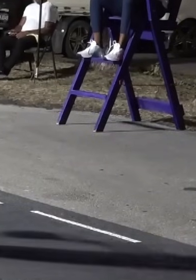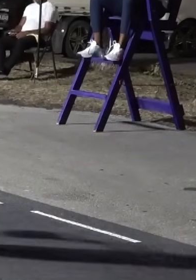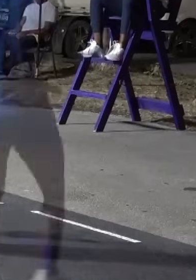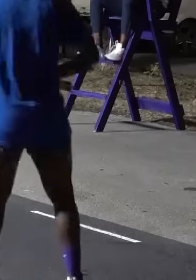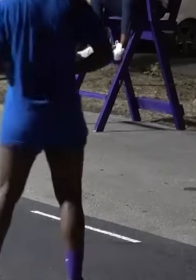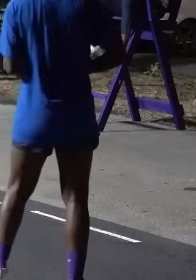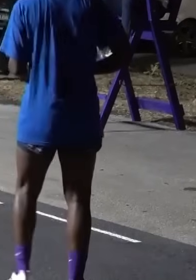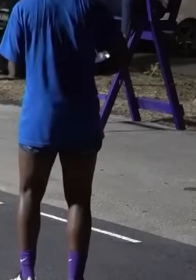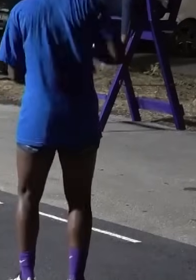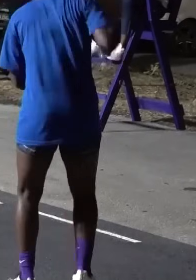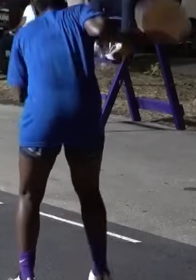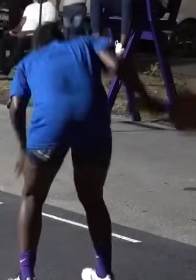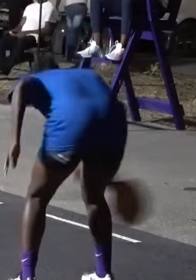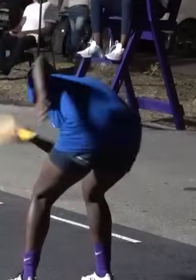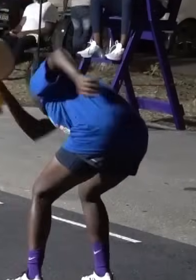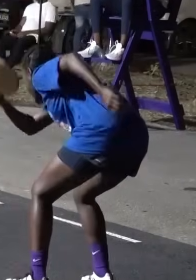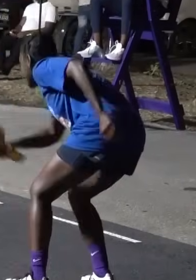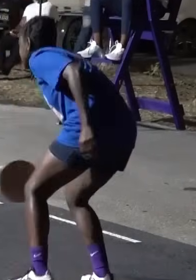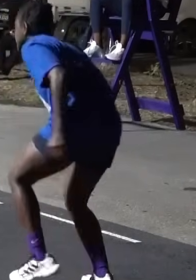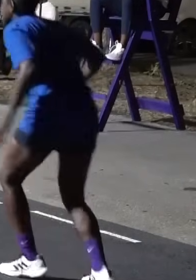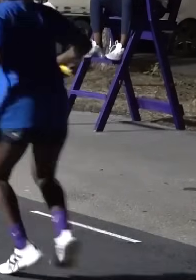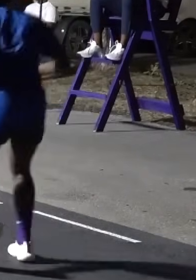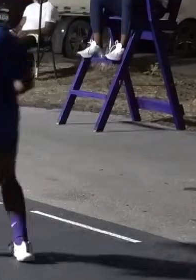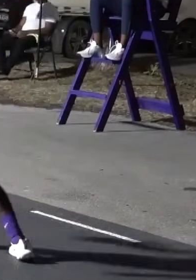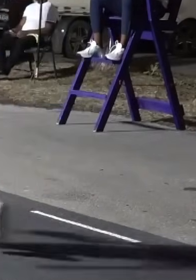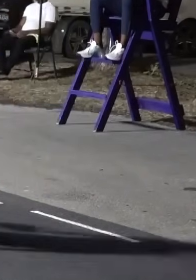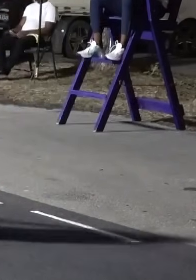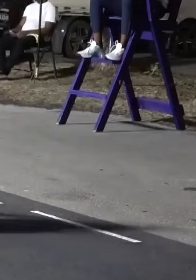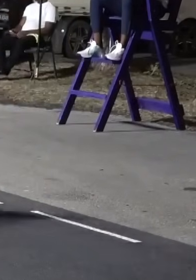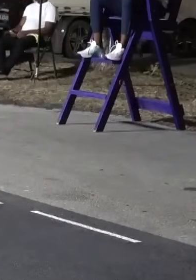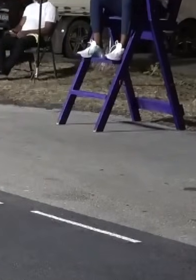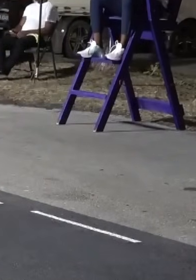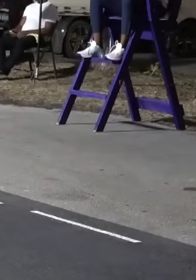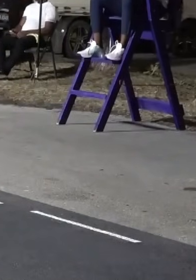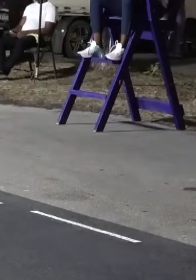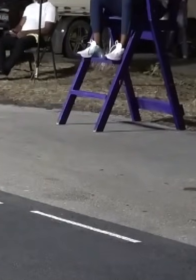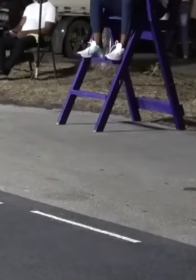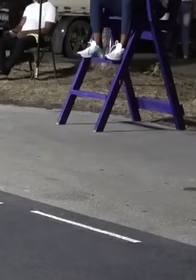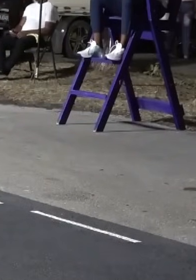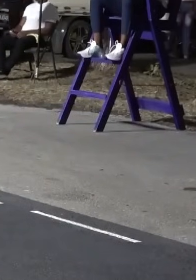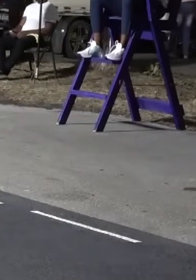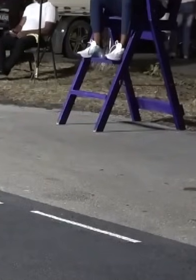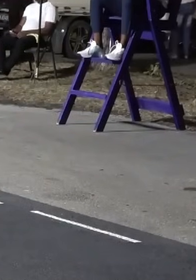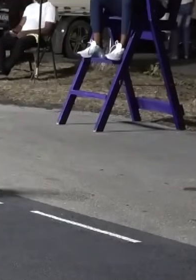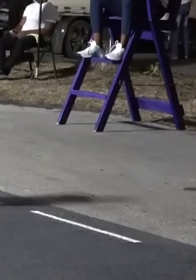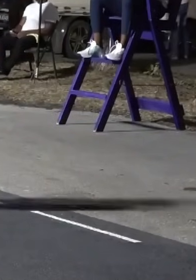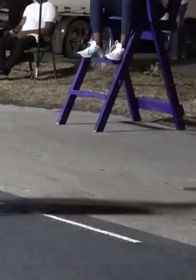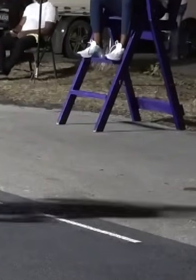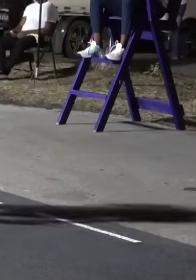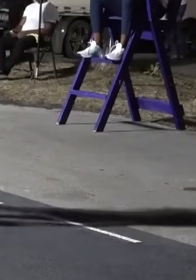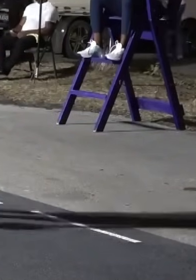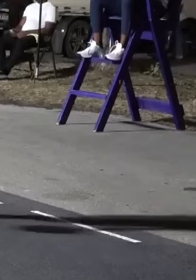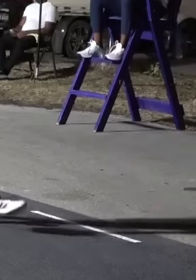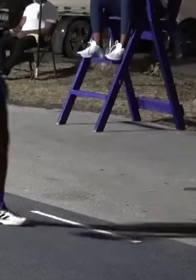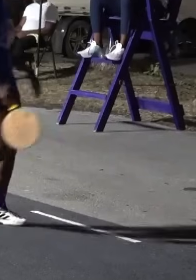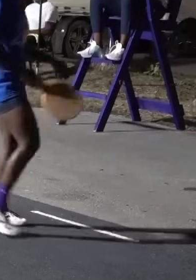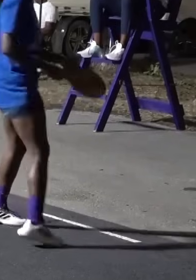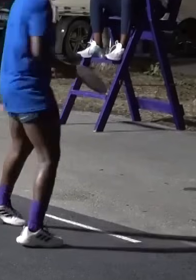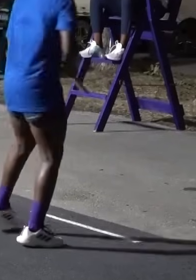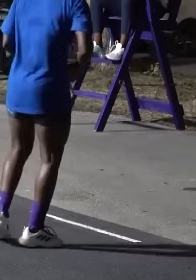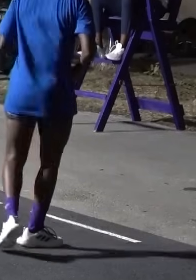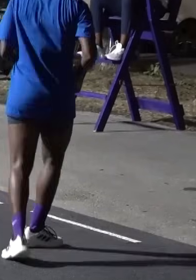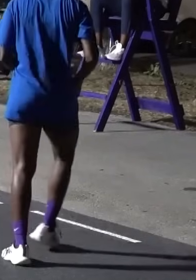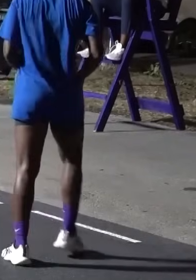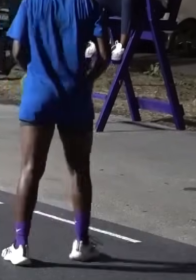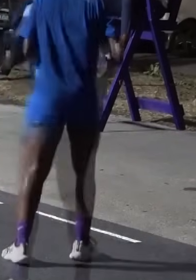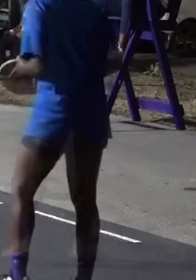shot. Cumberbatch totally dominated to set up match point here. Ashby just begging to be out